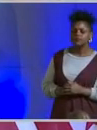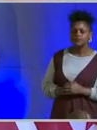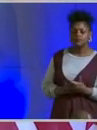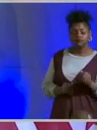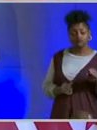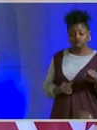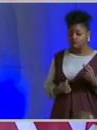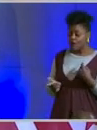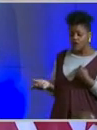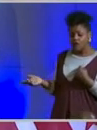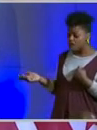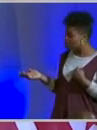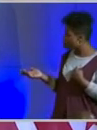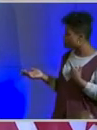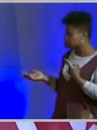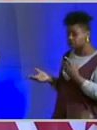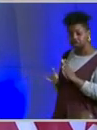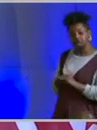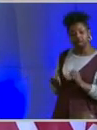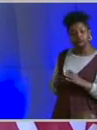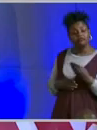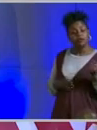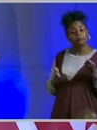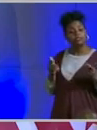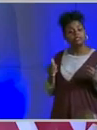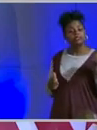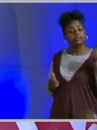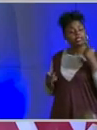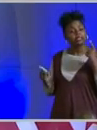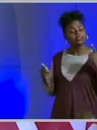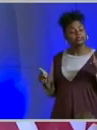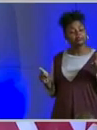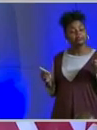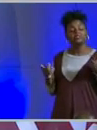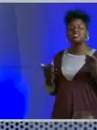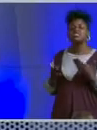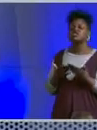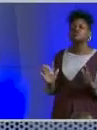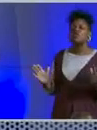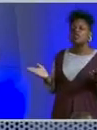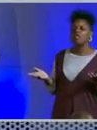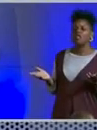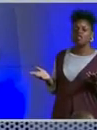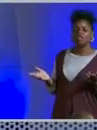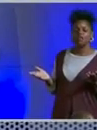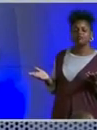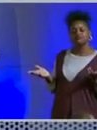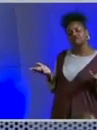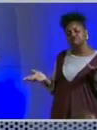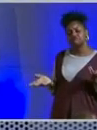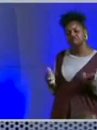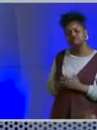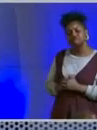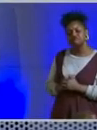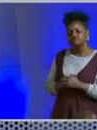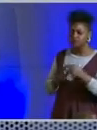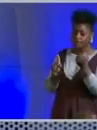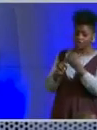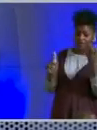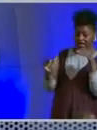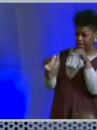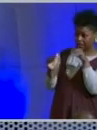would say that a few of our biggest successes, well, in general, writ large, is really expanding